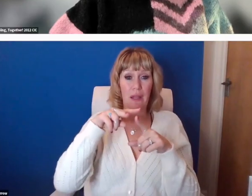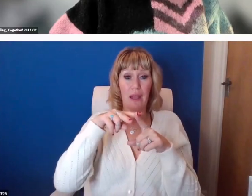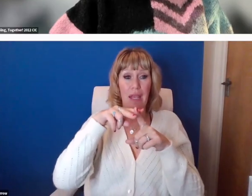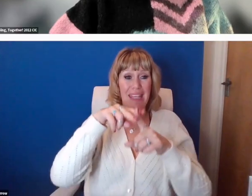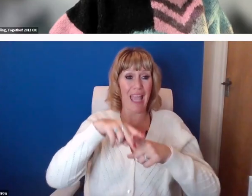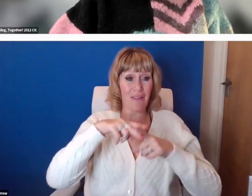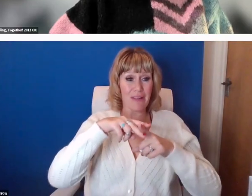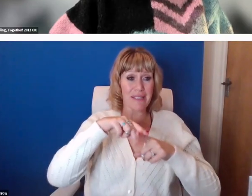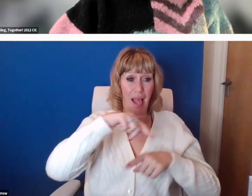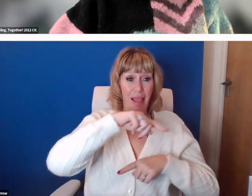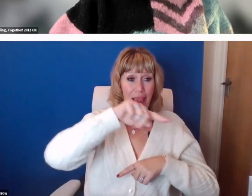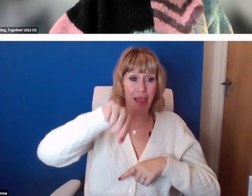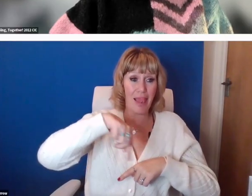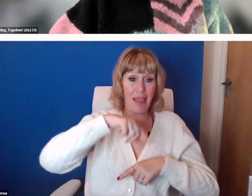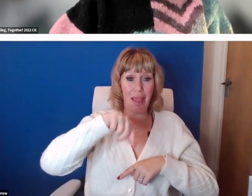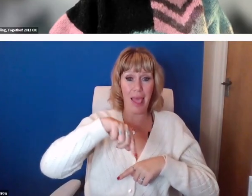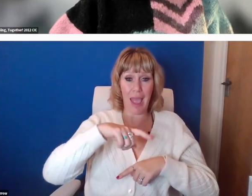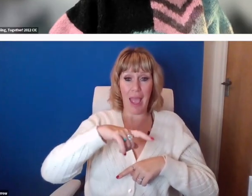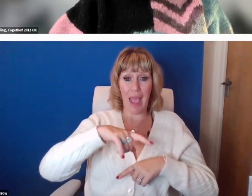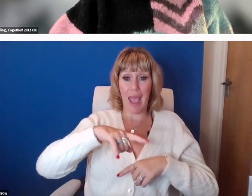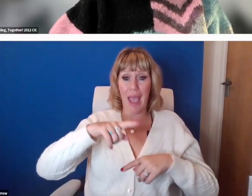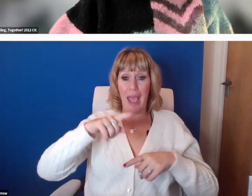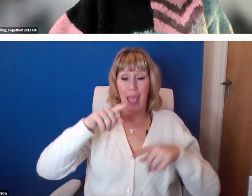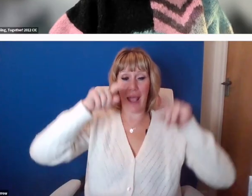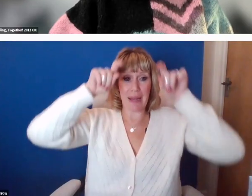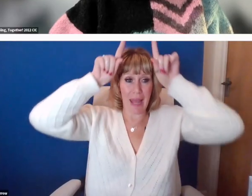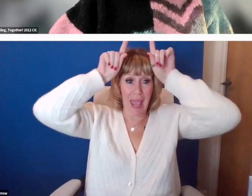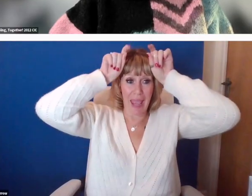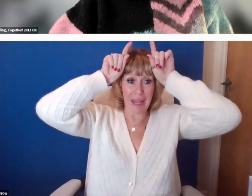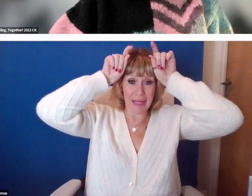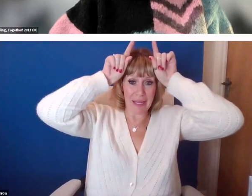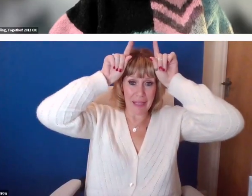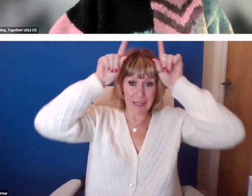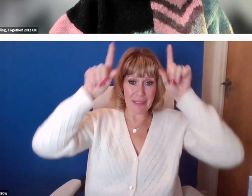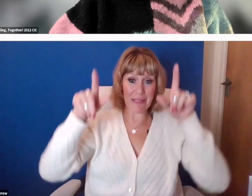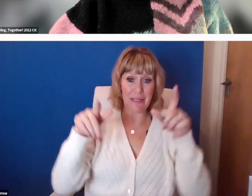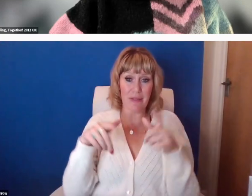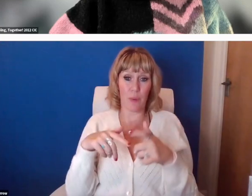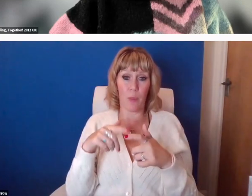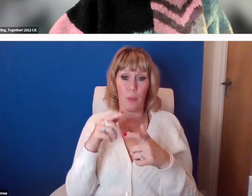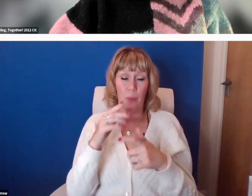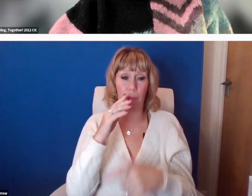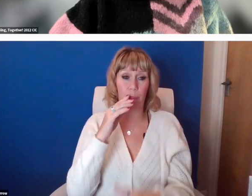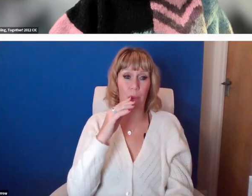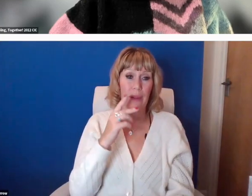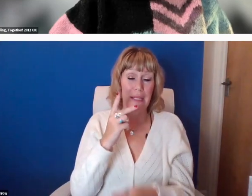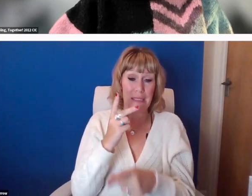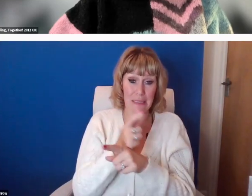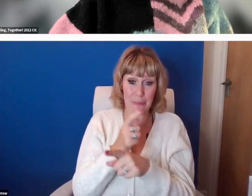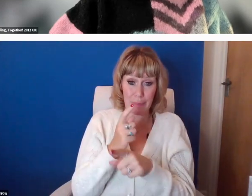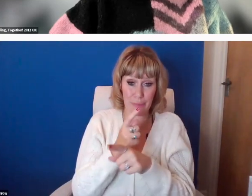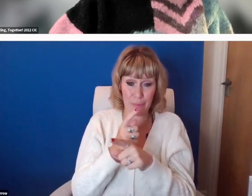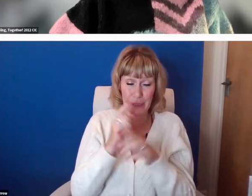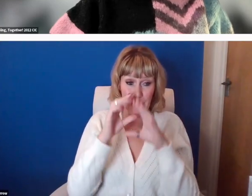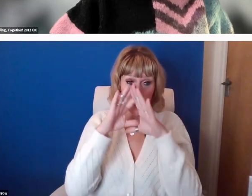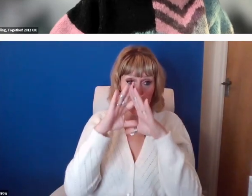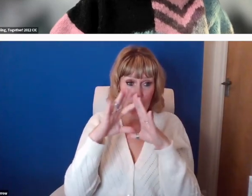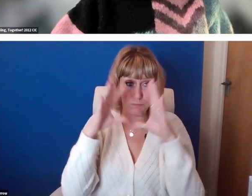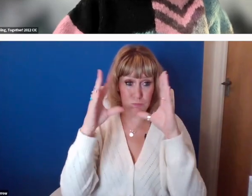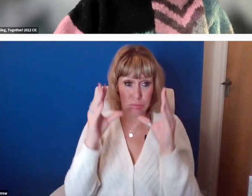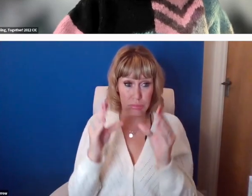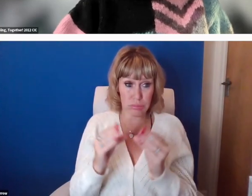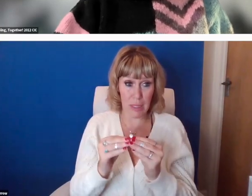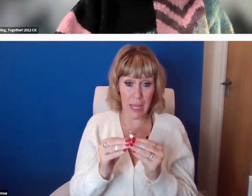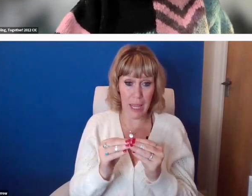and two green aliens with speech bubbles showing symbols and exclamation marks. Underneath the woman are the words, "We'll never